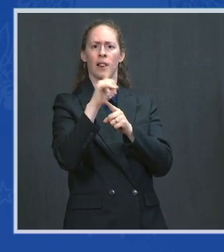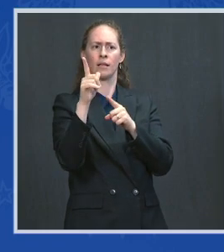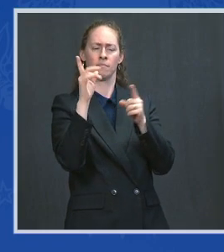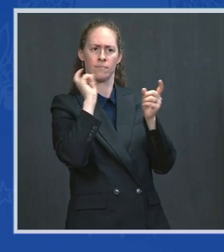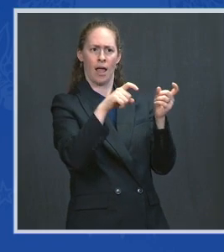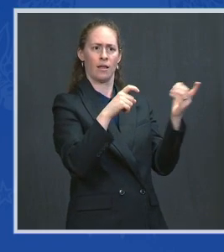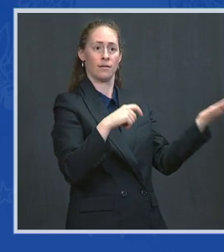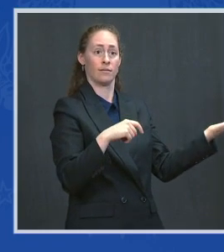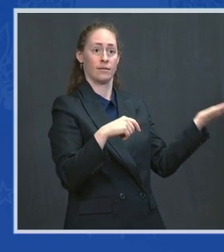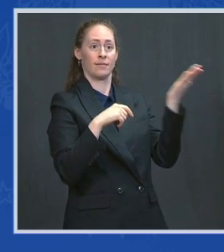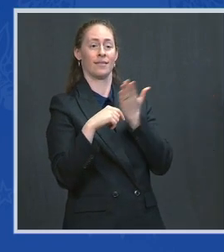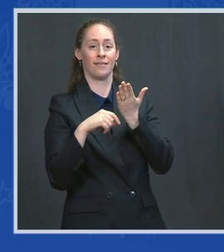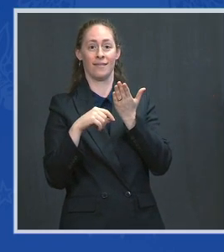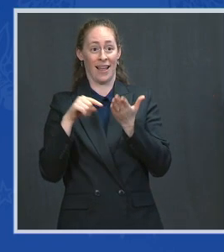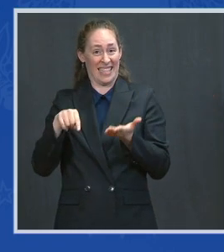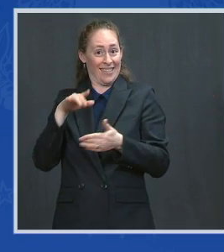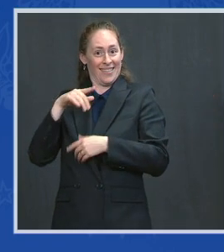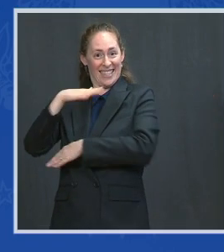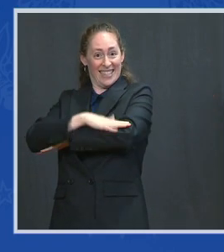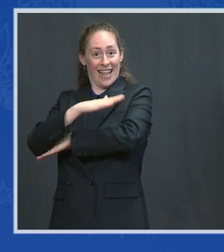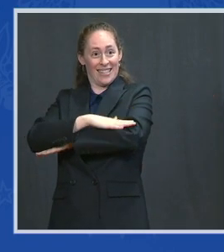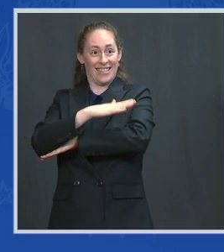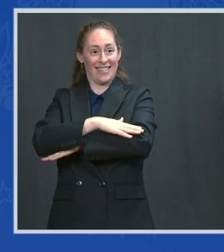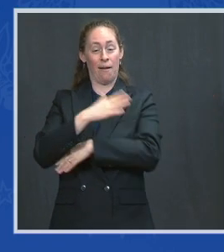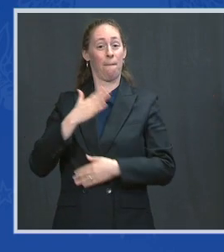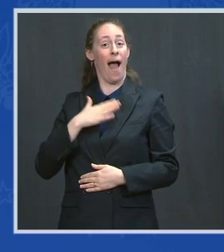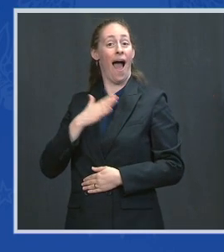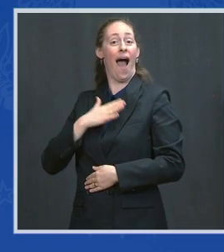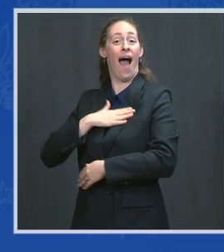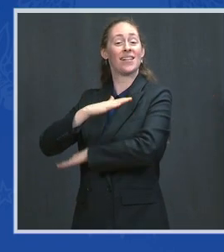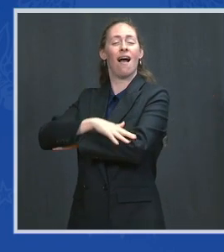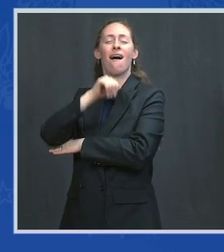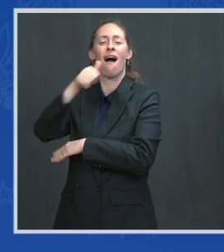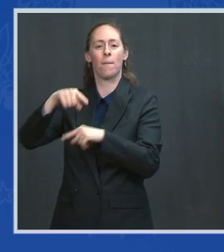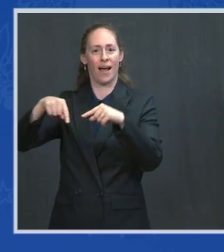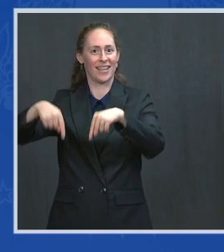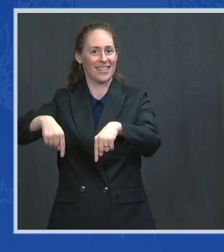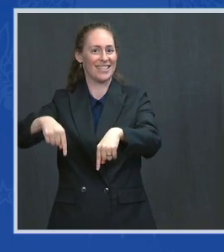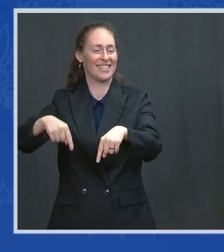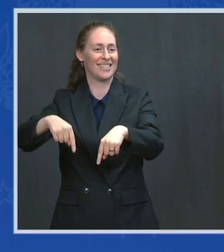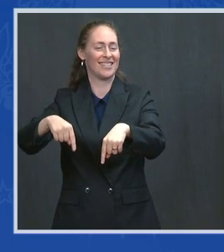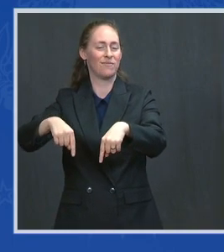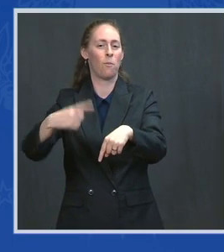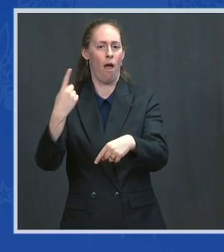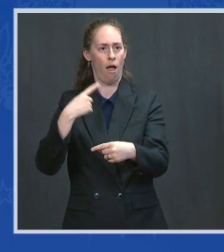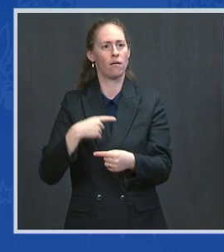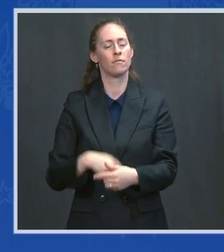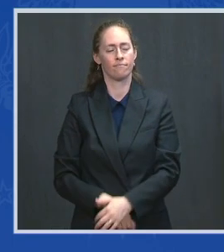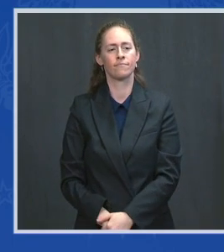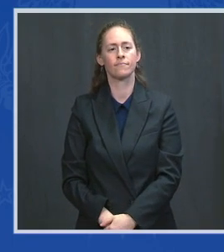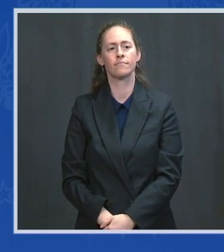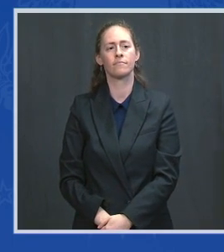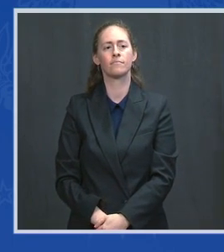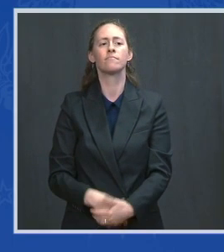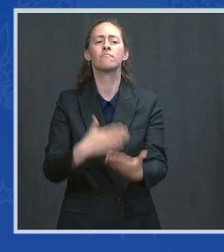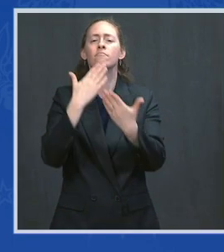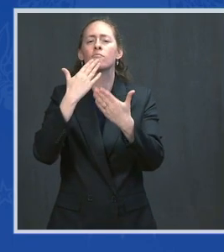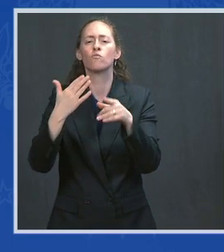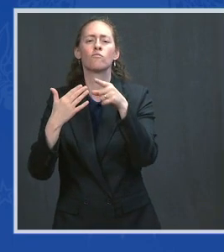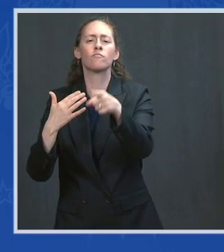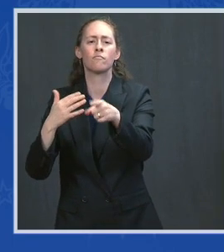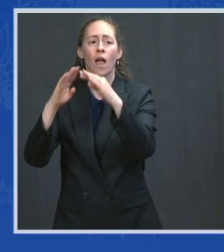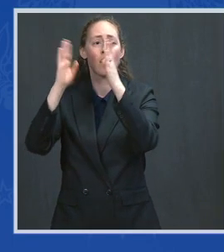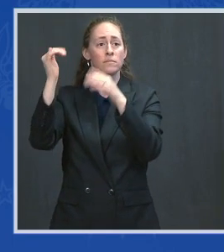But I want to thank the Majority Leader Schumer, and I want to thank Speaker Pelosi for your leadership. I